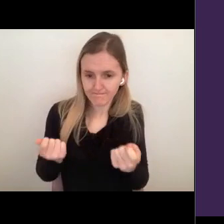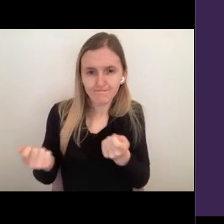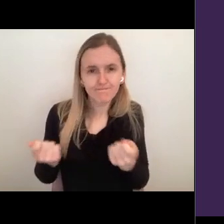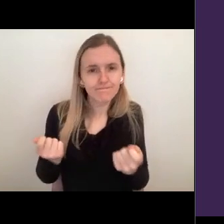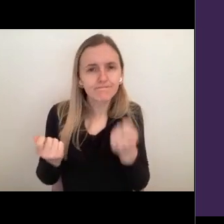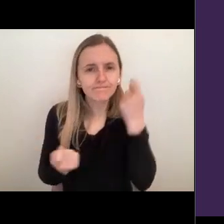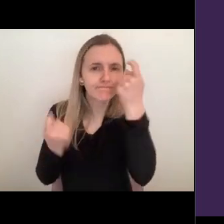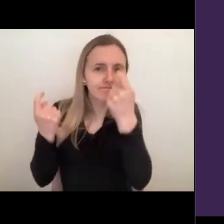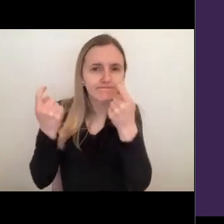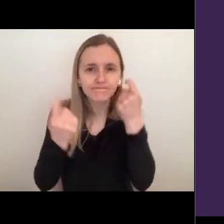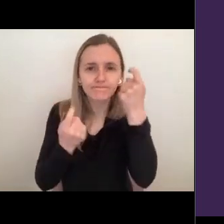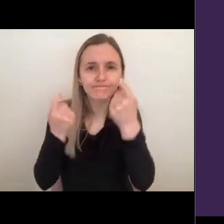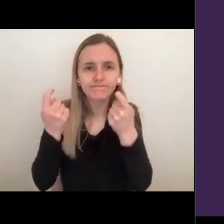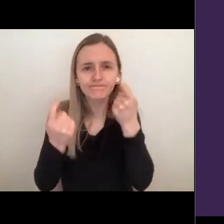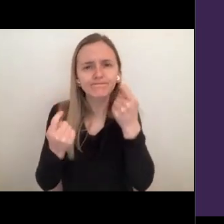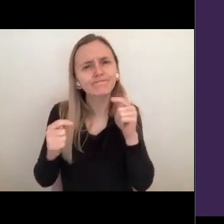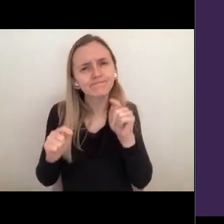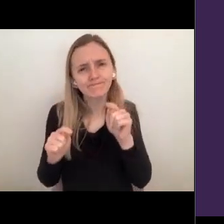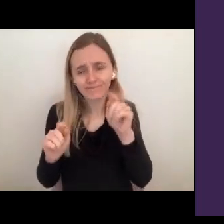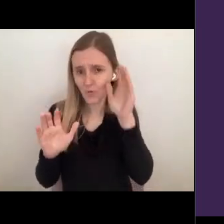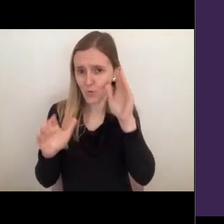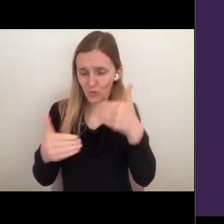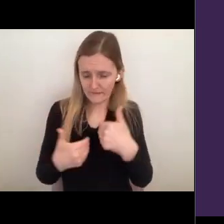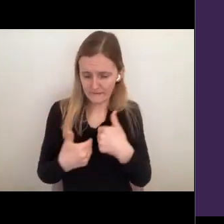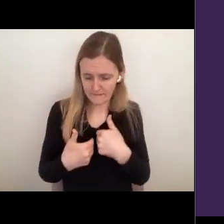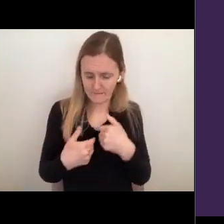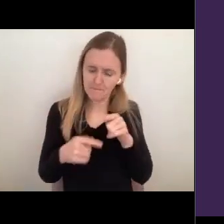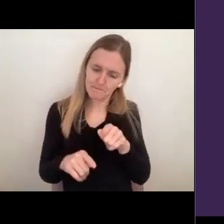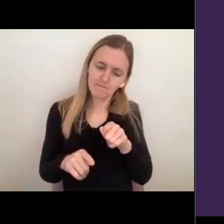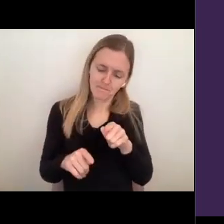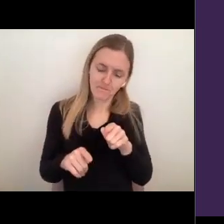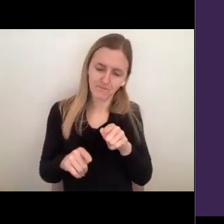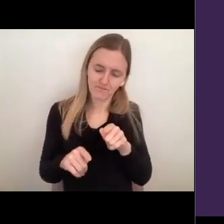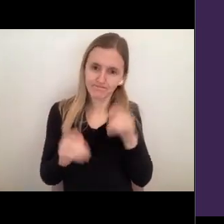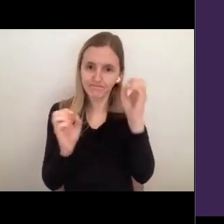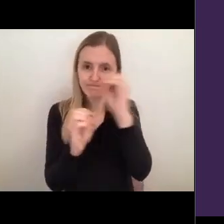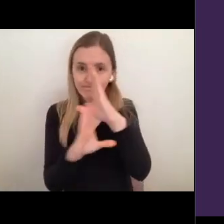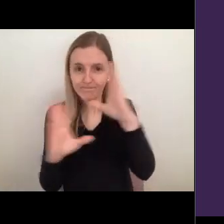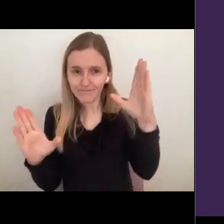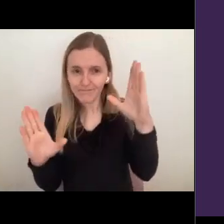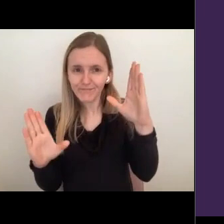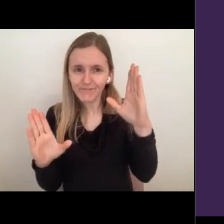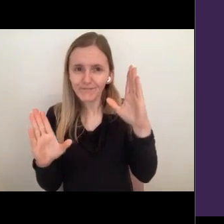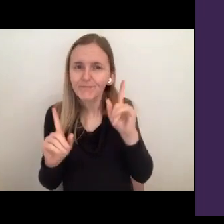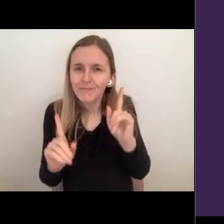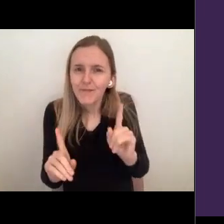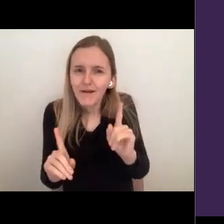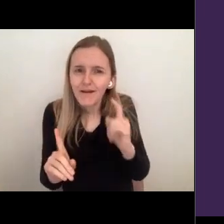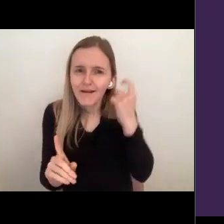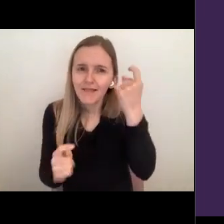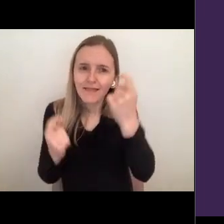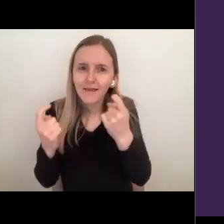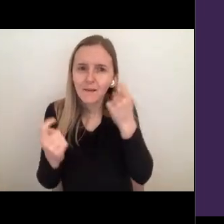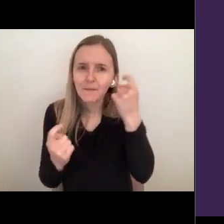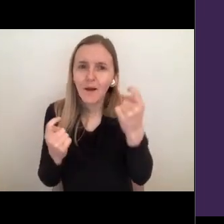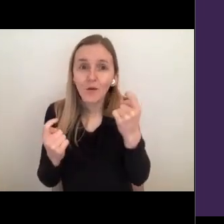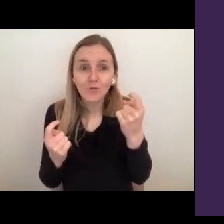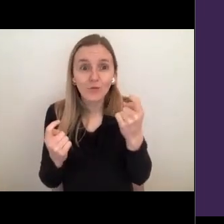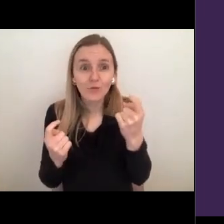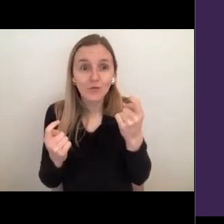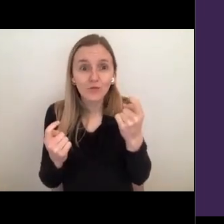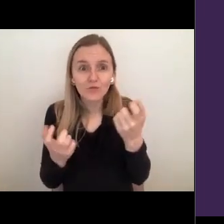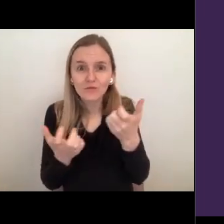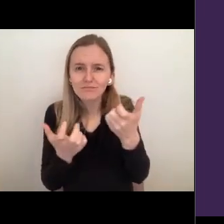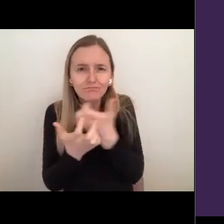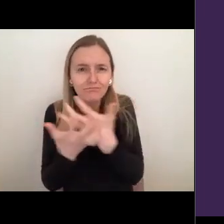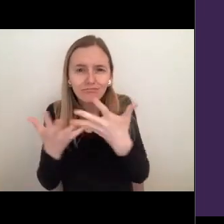about autism. But I think I'm also wondering now how it's applying to any number of neurodivergent